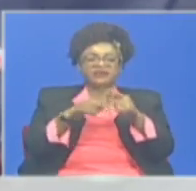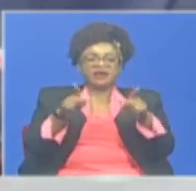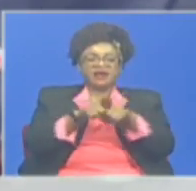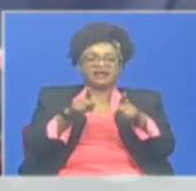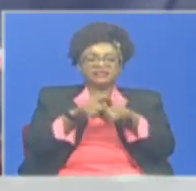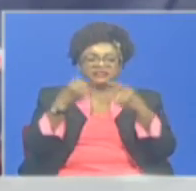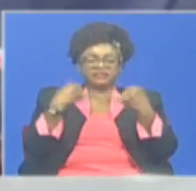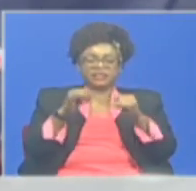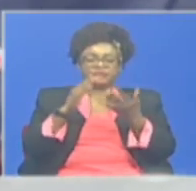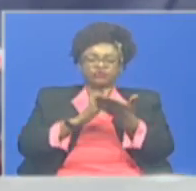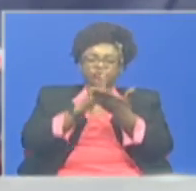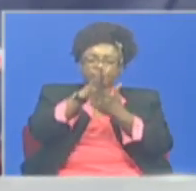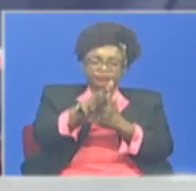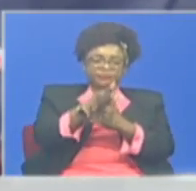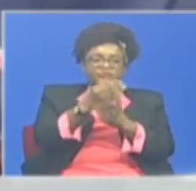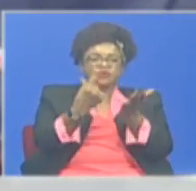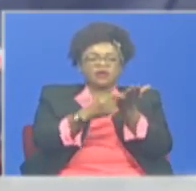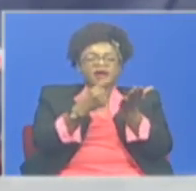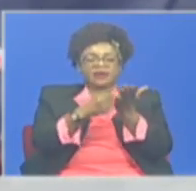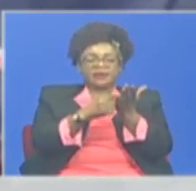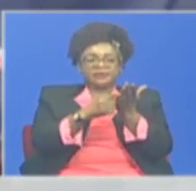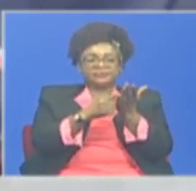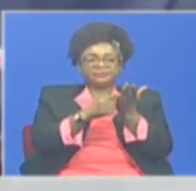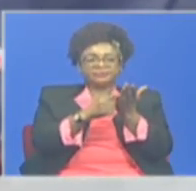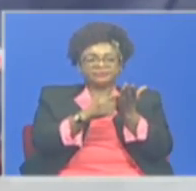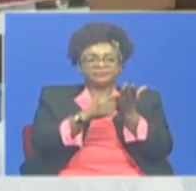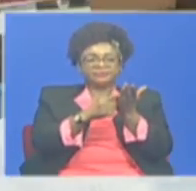into Uganda. So let's have a look at my story.